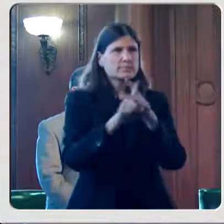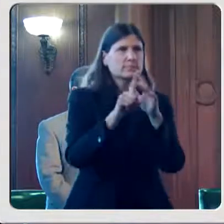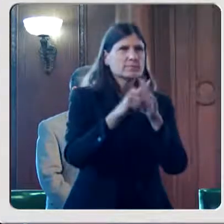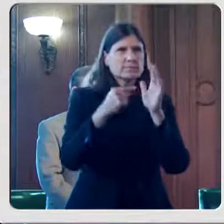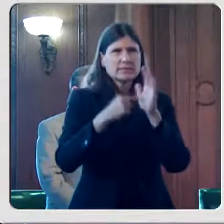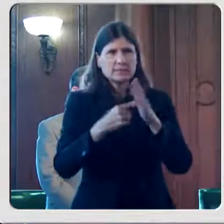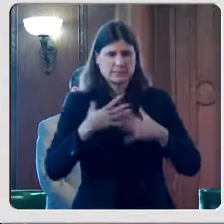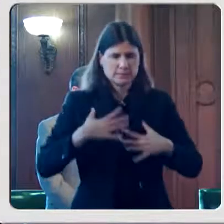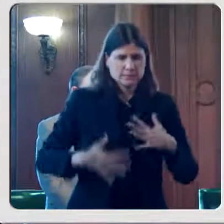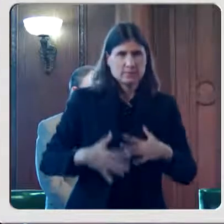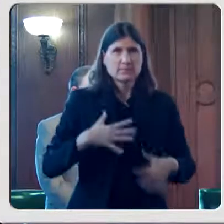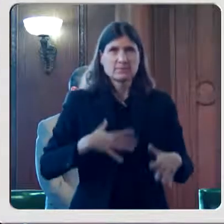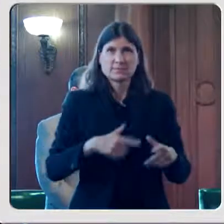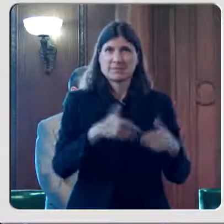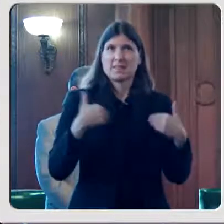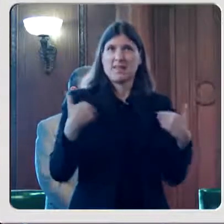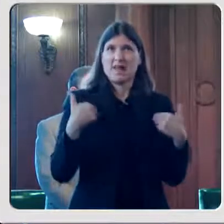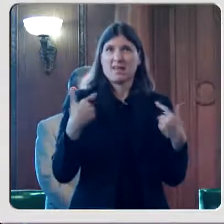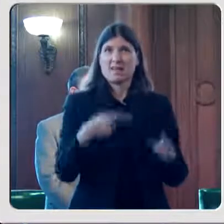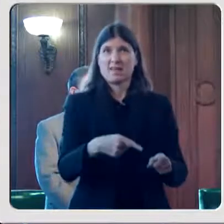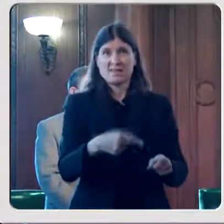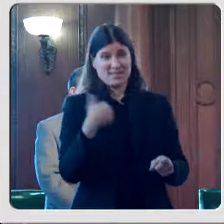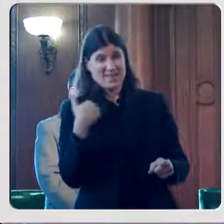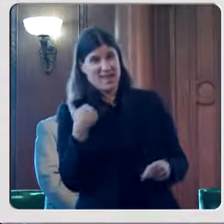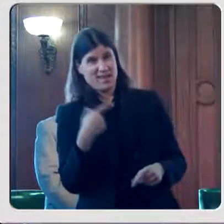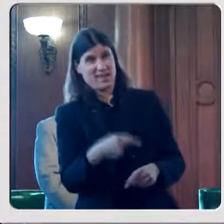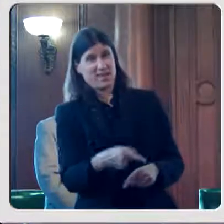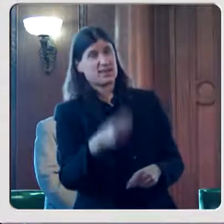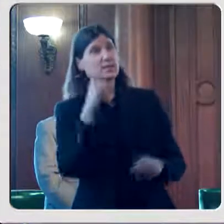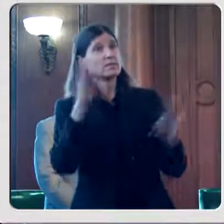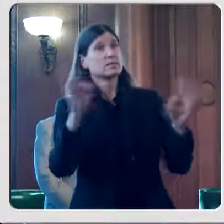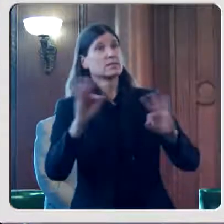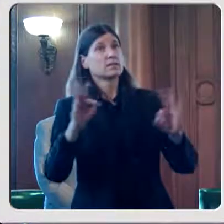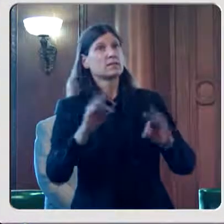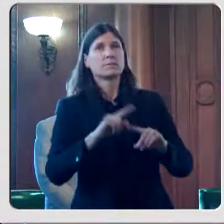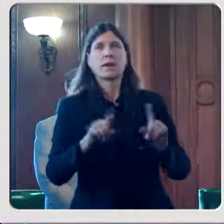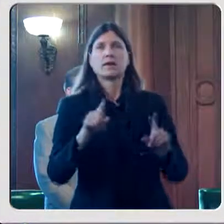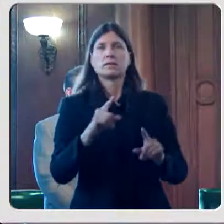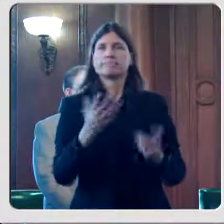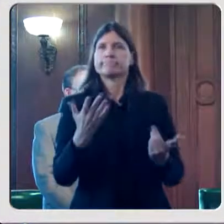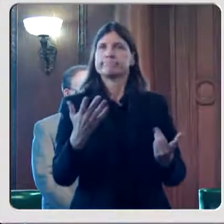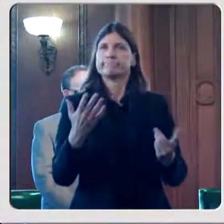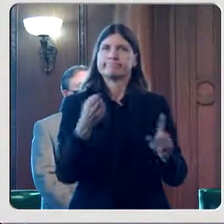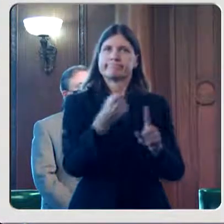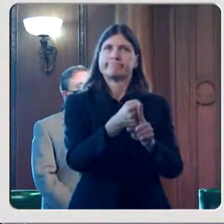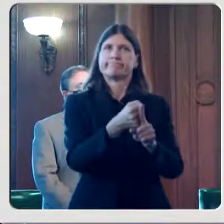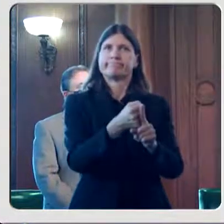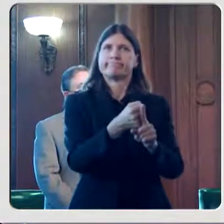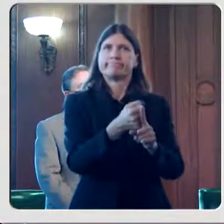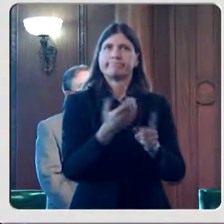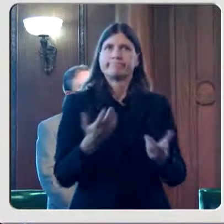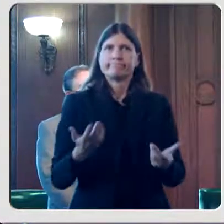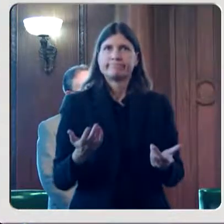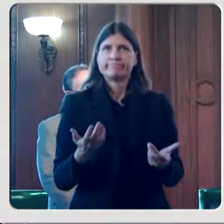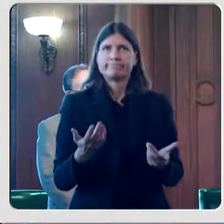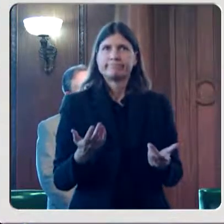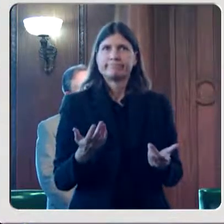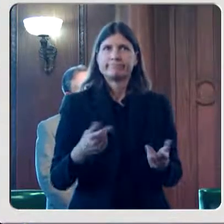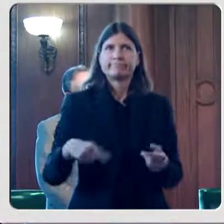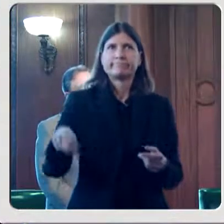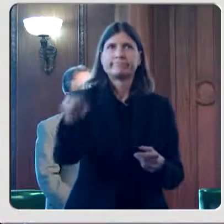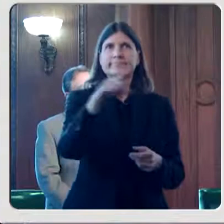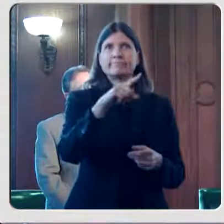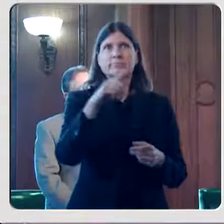taken lightly as something where a young person can not worry about protecting themselves, because it really is